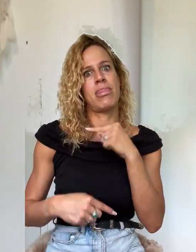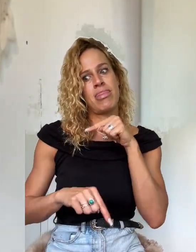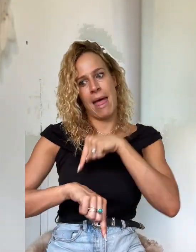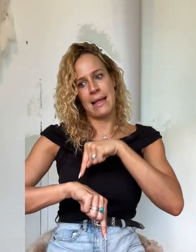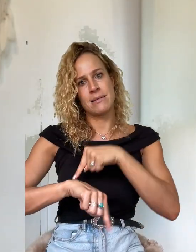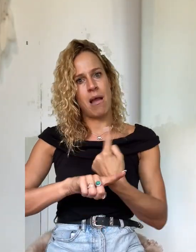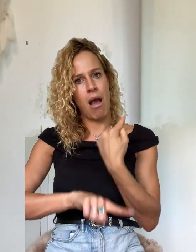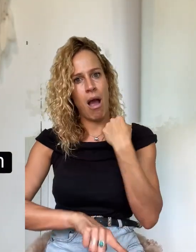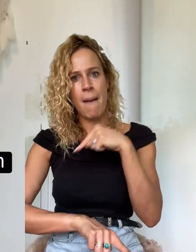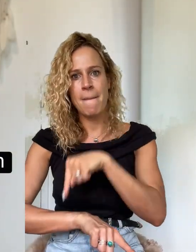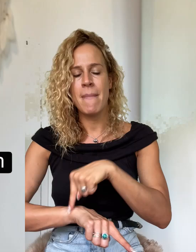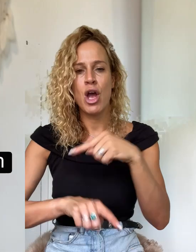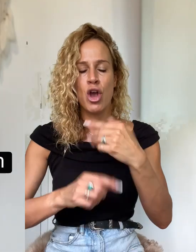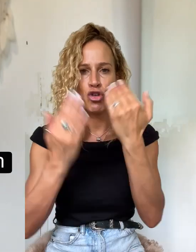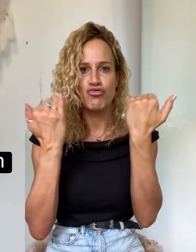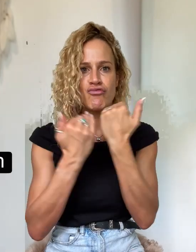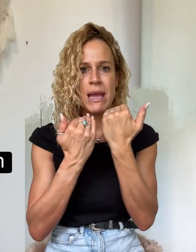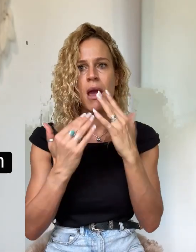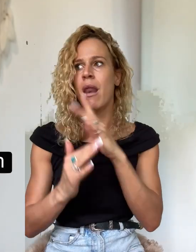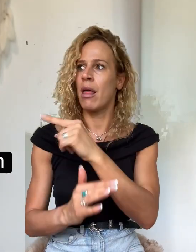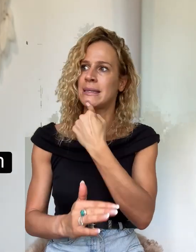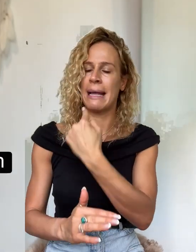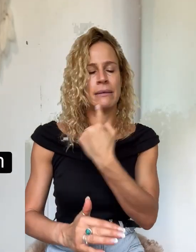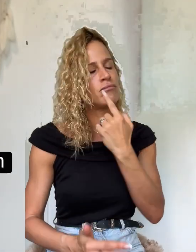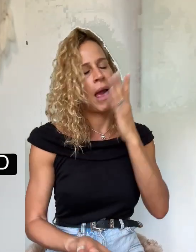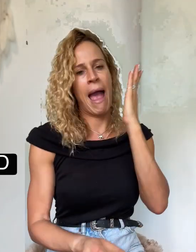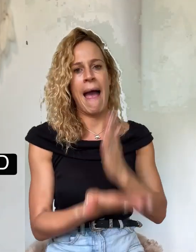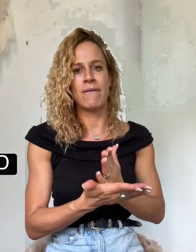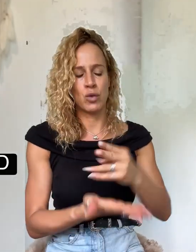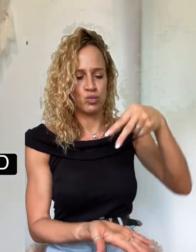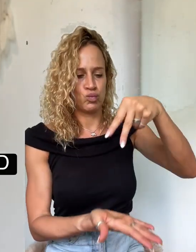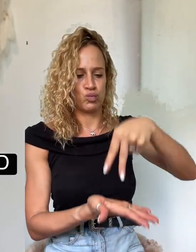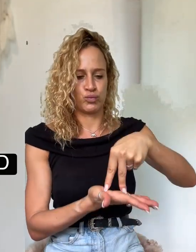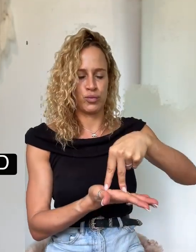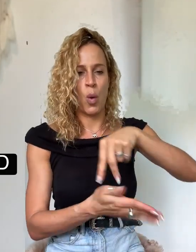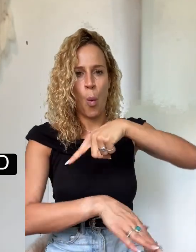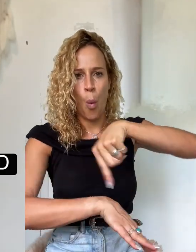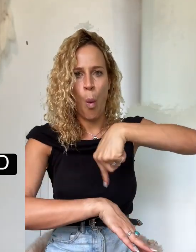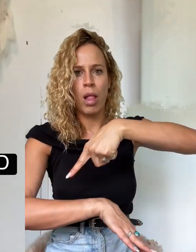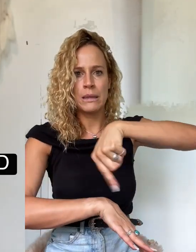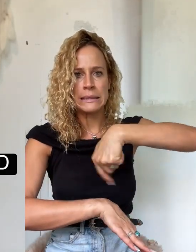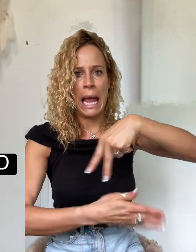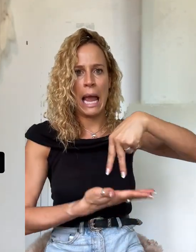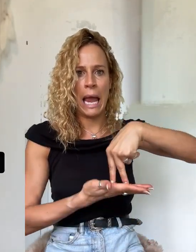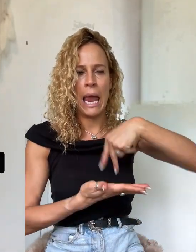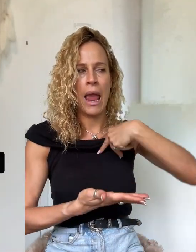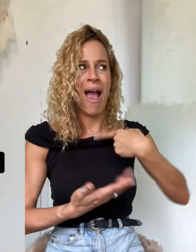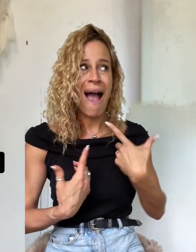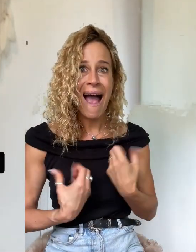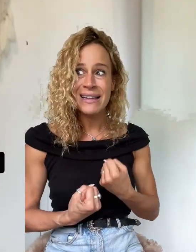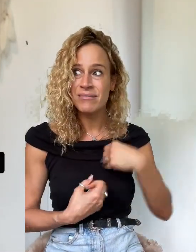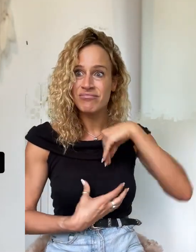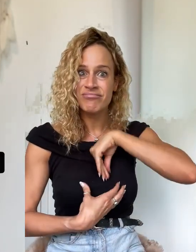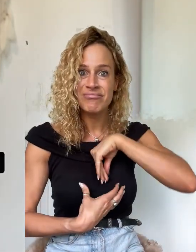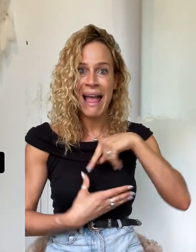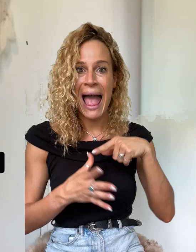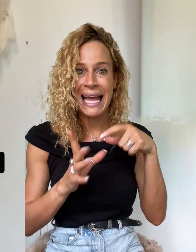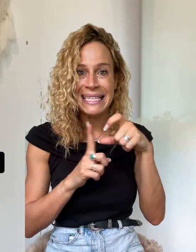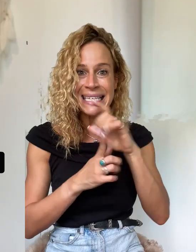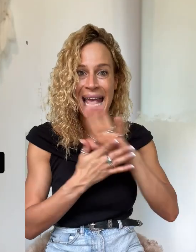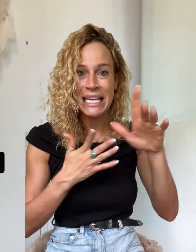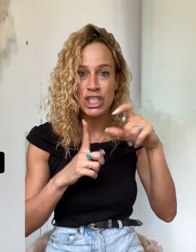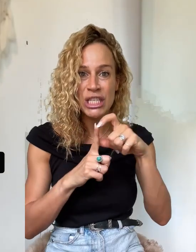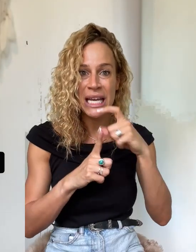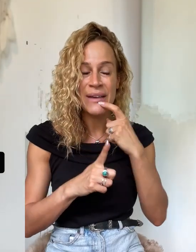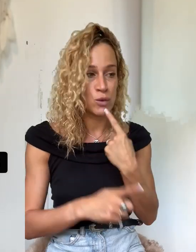he was like, stand in this spot. And I remember standing in the spot. If you tell someone with ADHD to stand still, they're going to